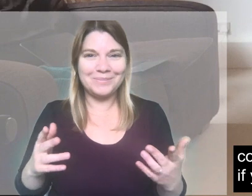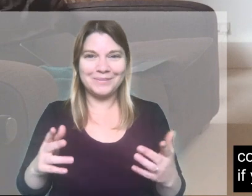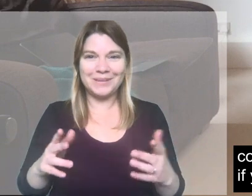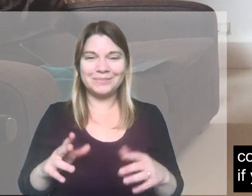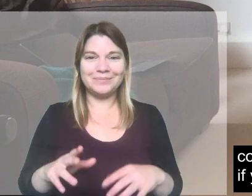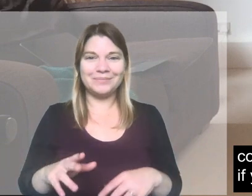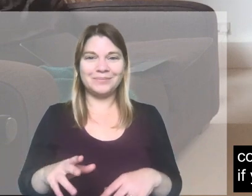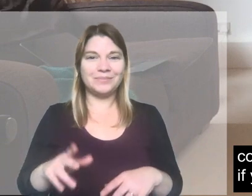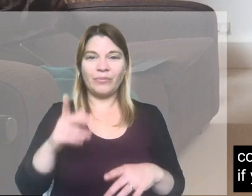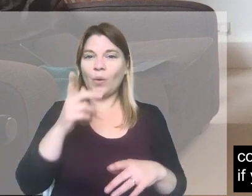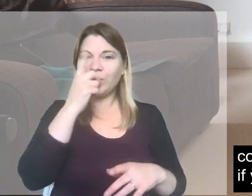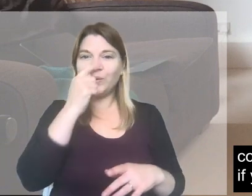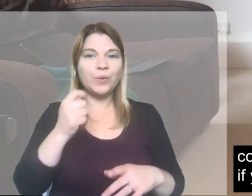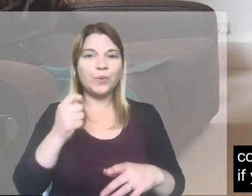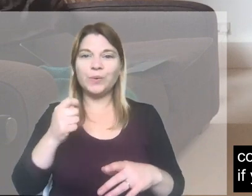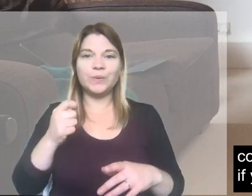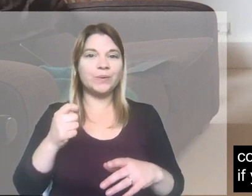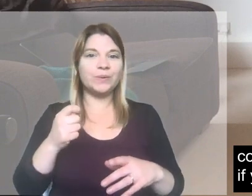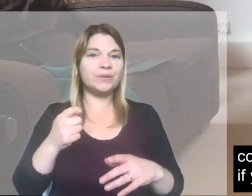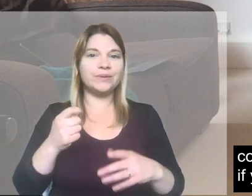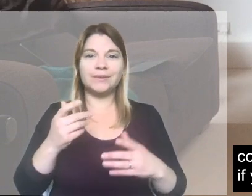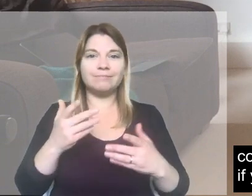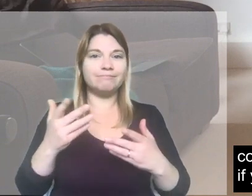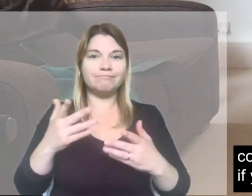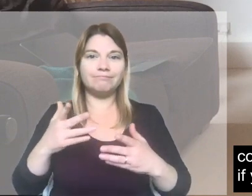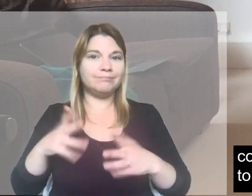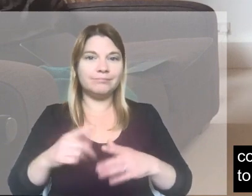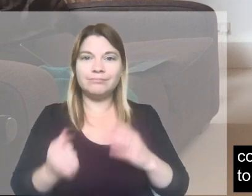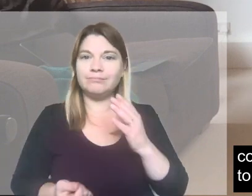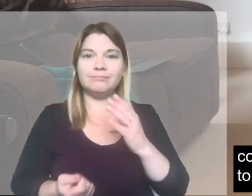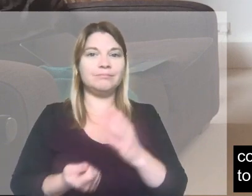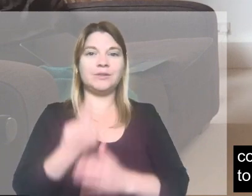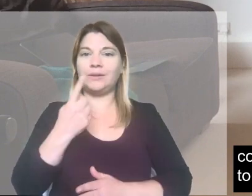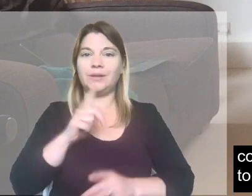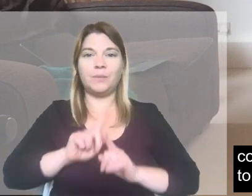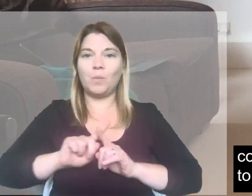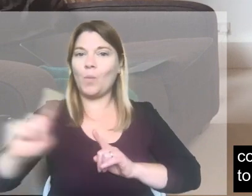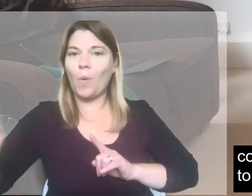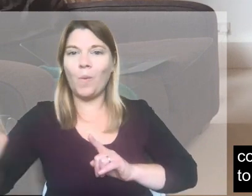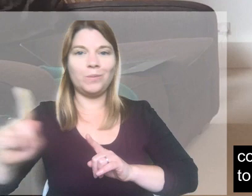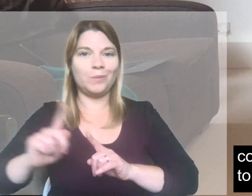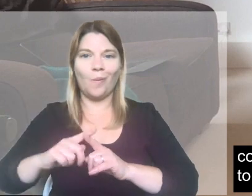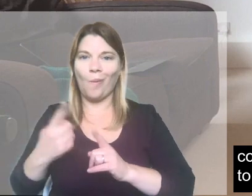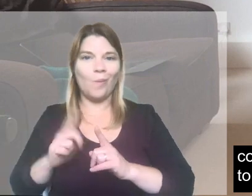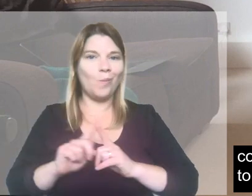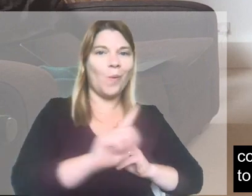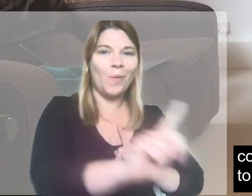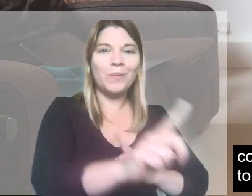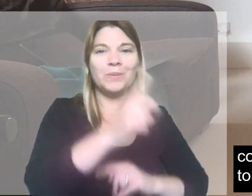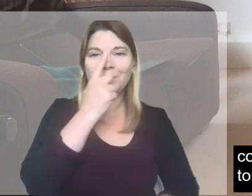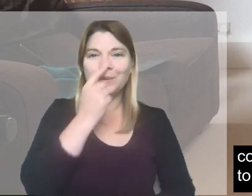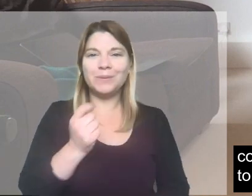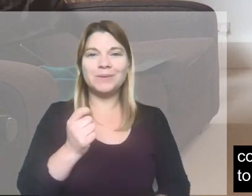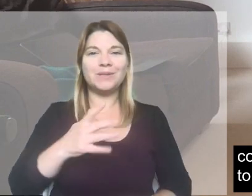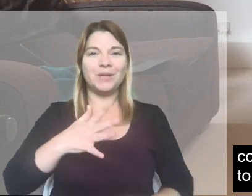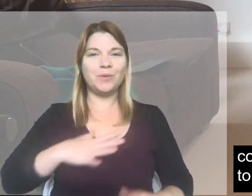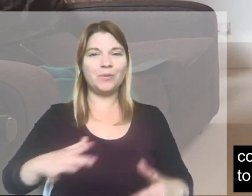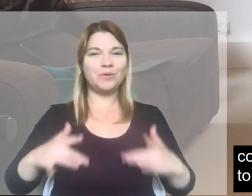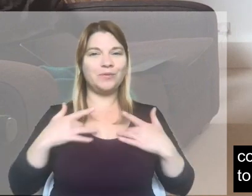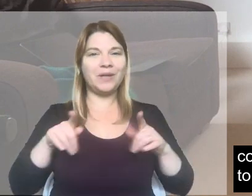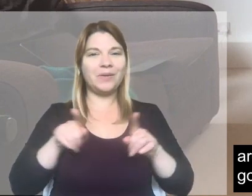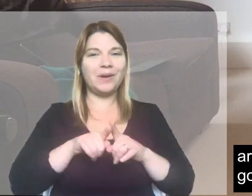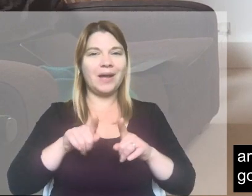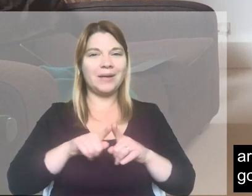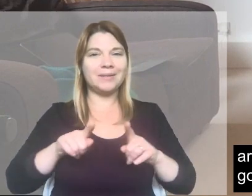I could go in any direction. And the same if you're seated. You don't want to be compressing down into your hips. You want to be having a little sense